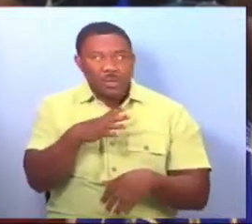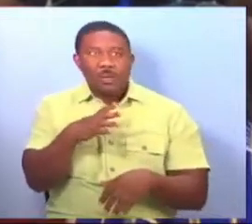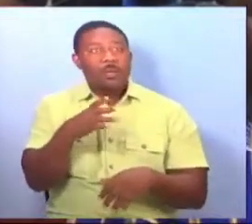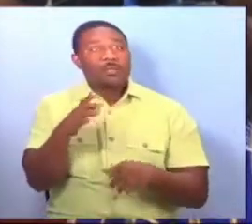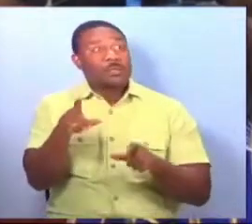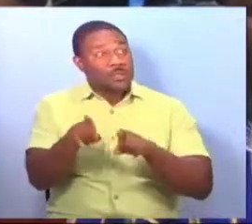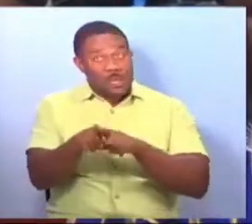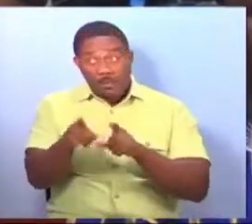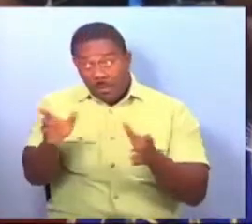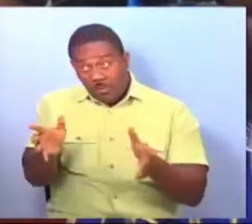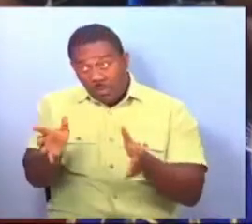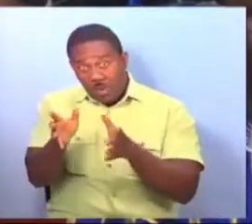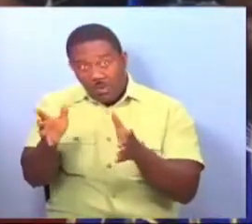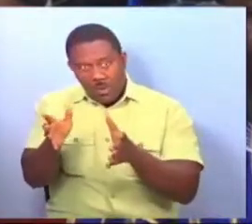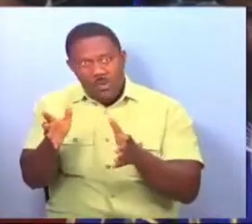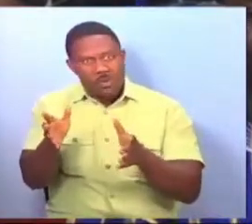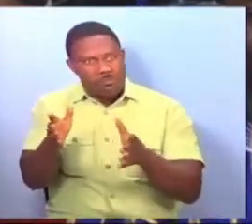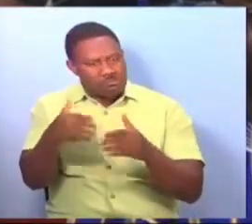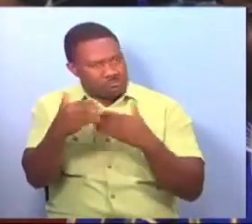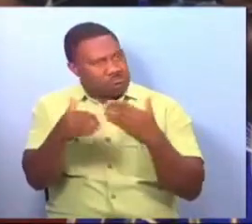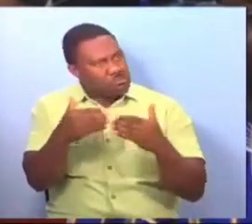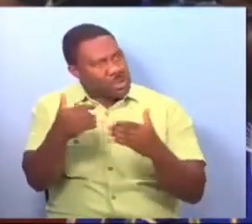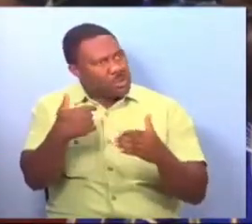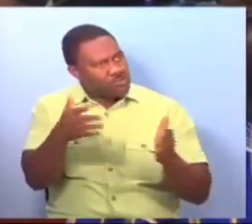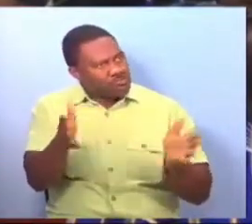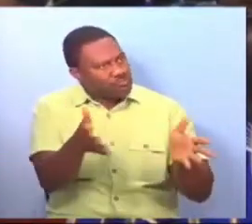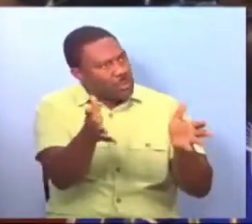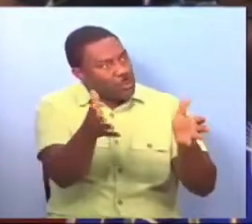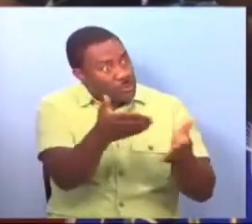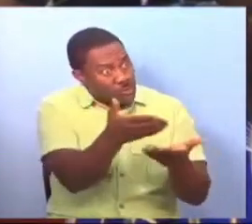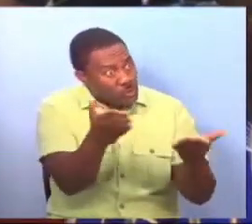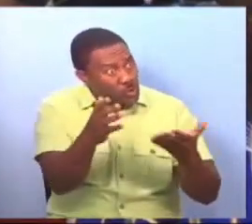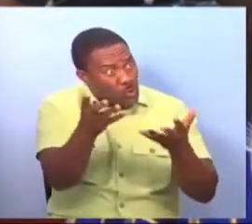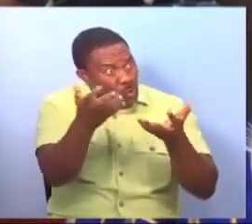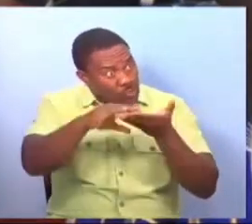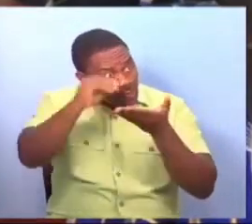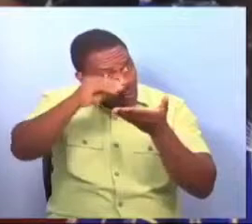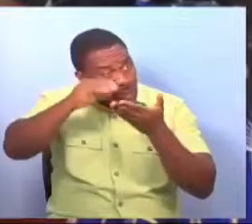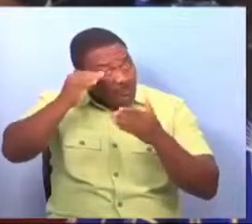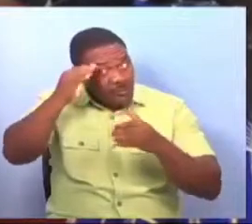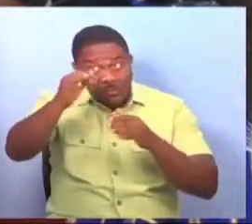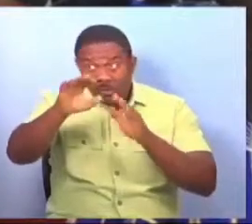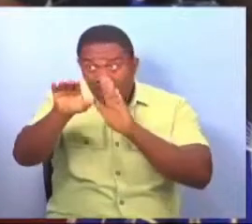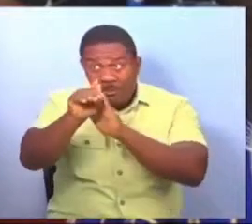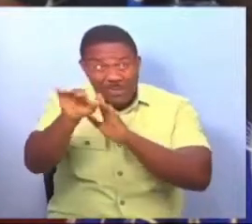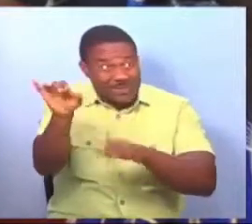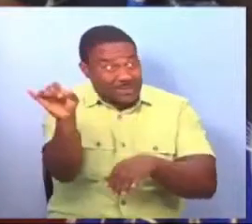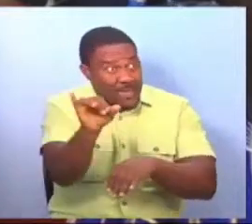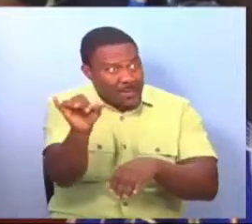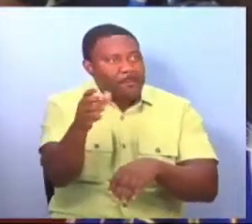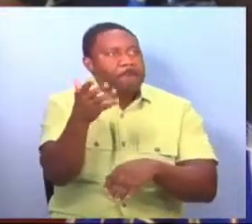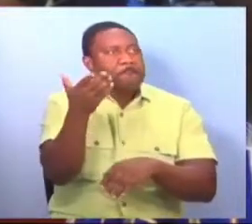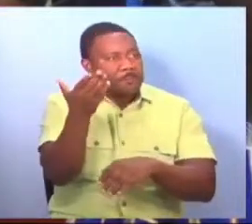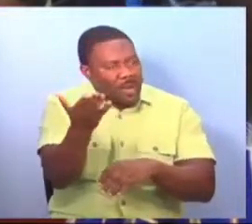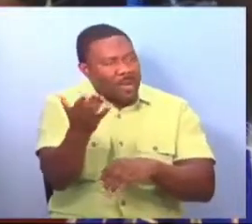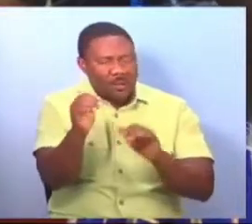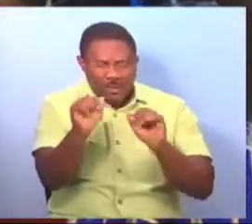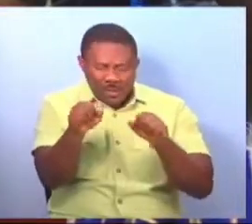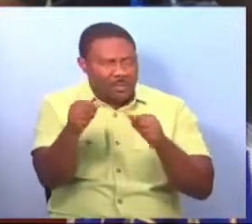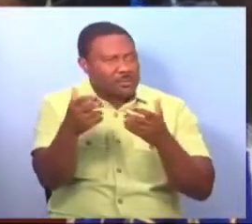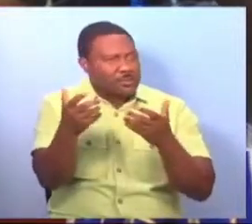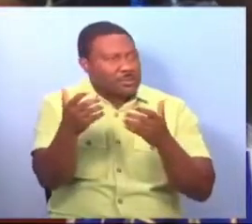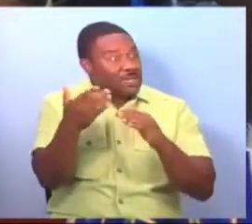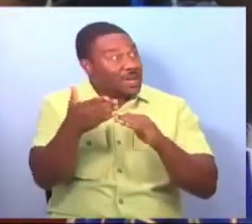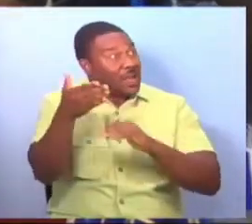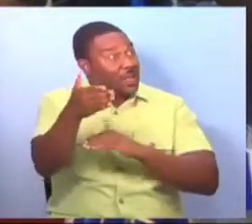all of us who are learning and hope to be somewhere, from this house, that there's life after